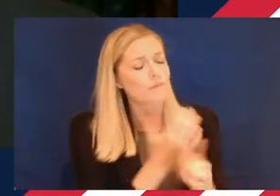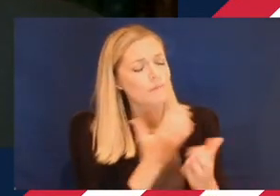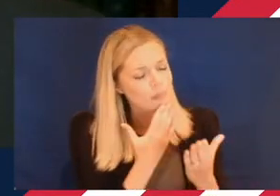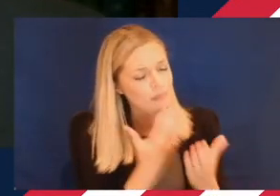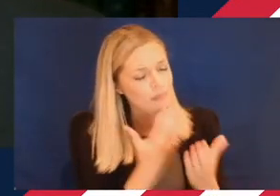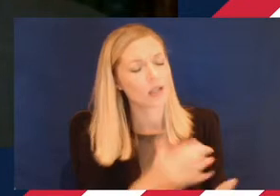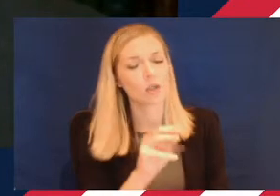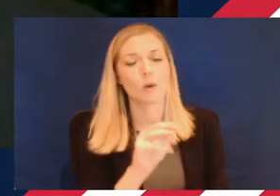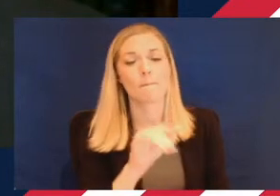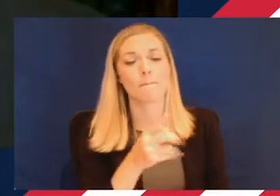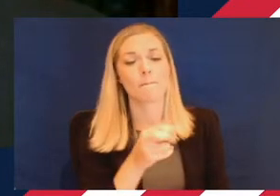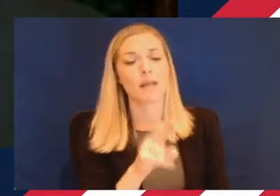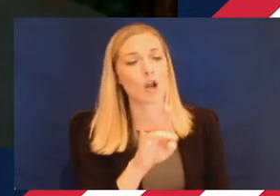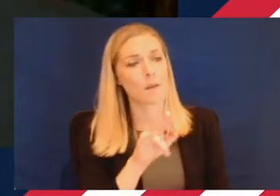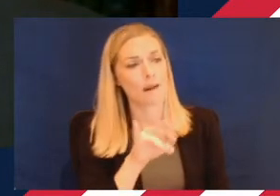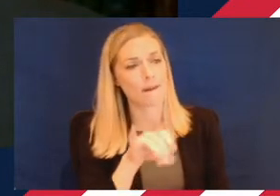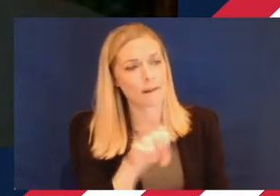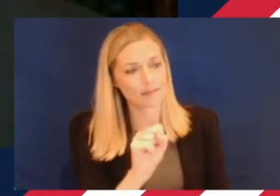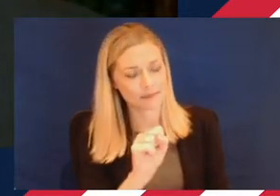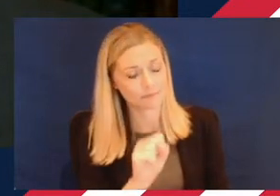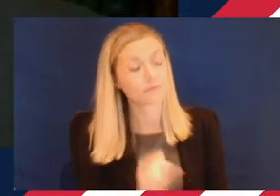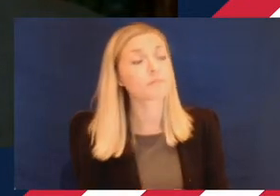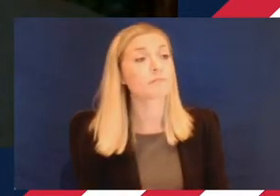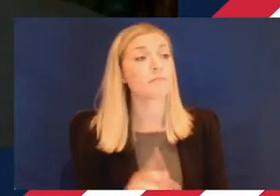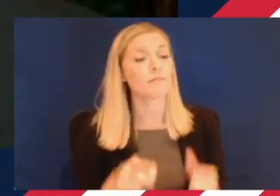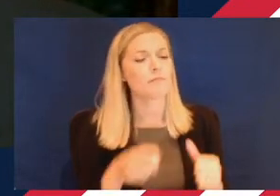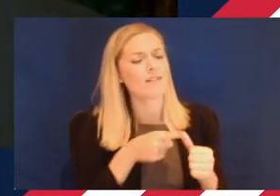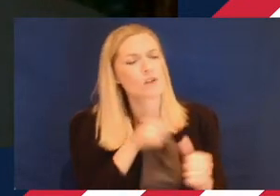Bottoms. The first question